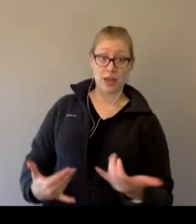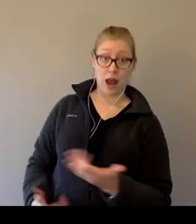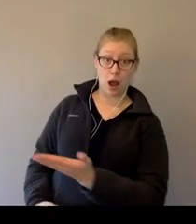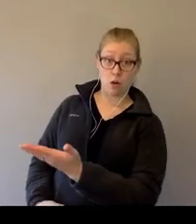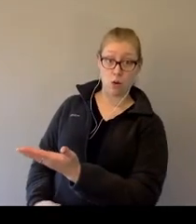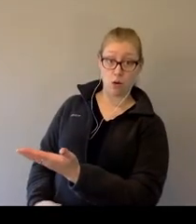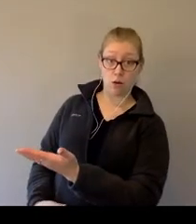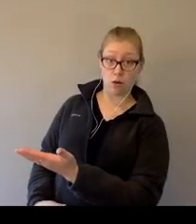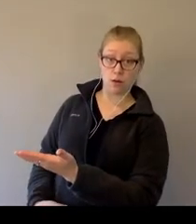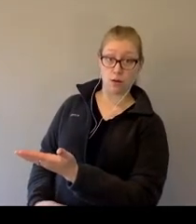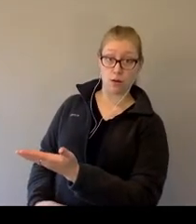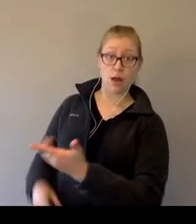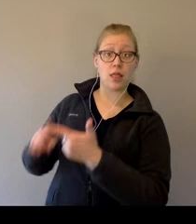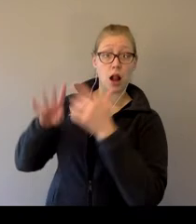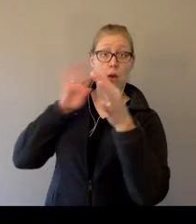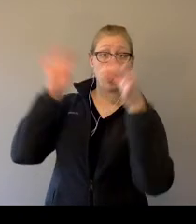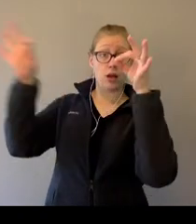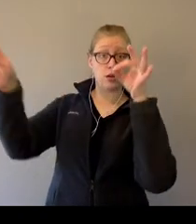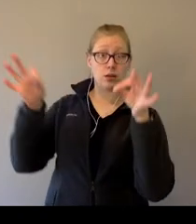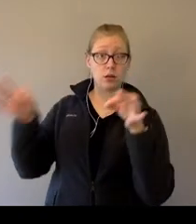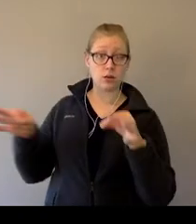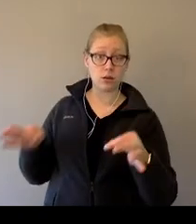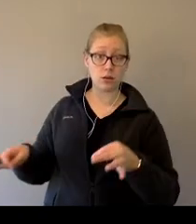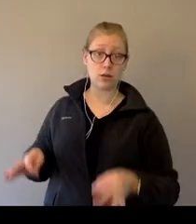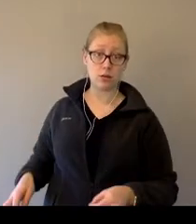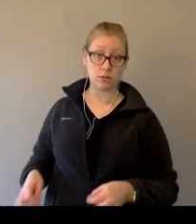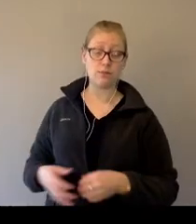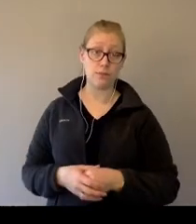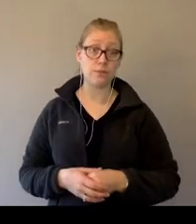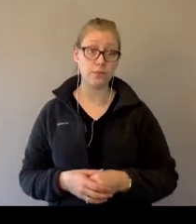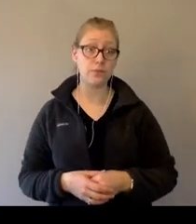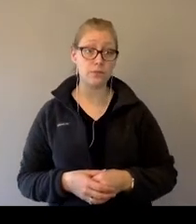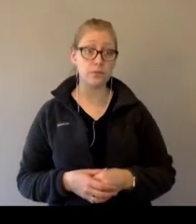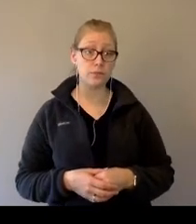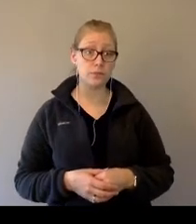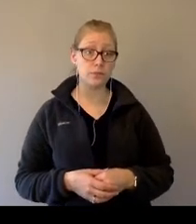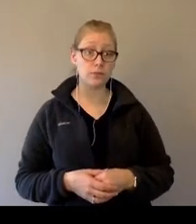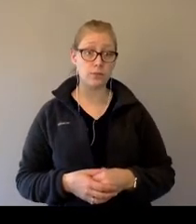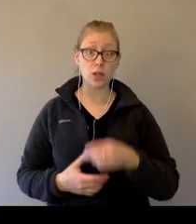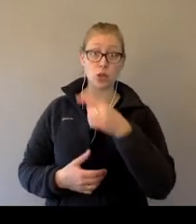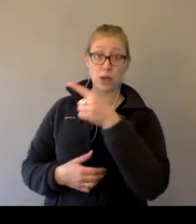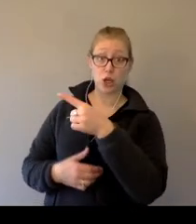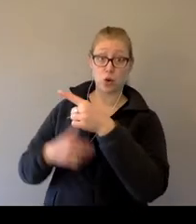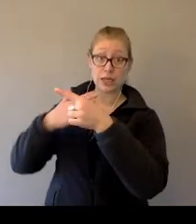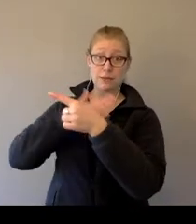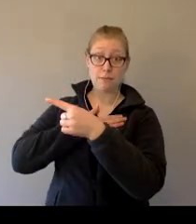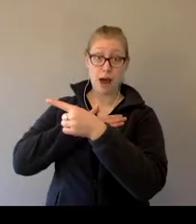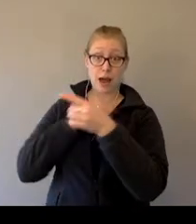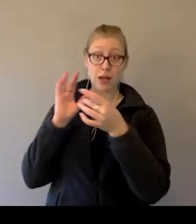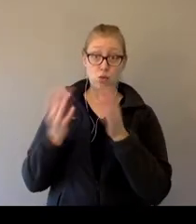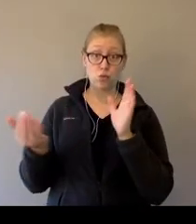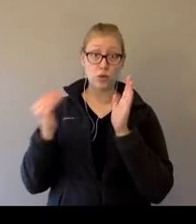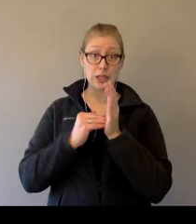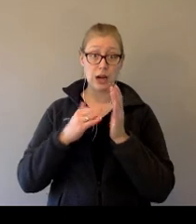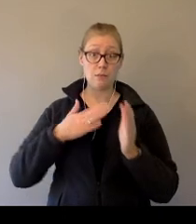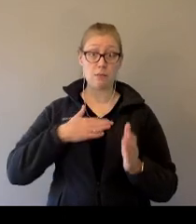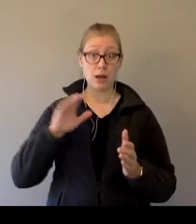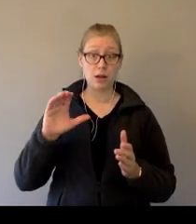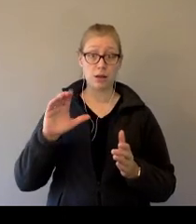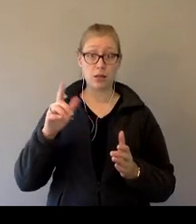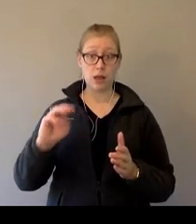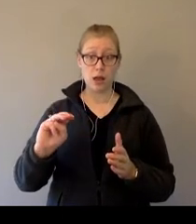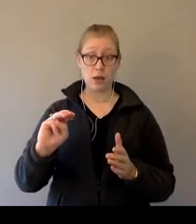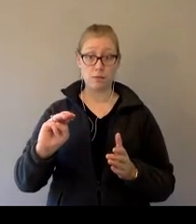and we'll break it down with each section. So here is my restating my claim. To conclude, with